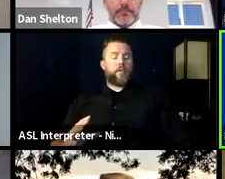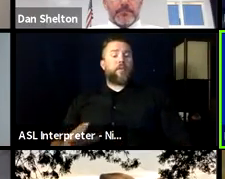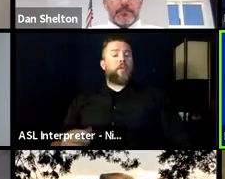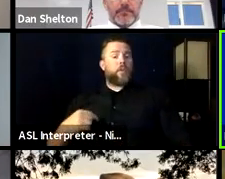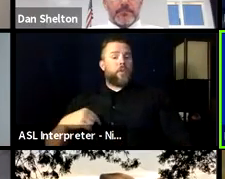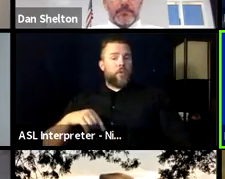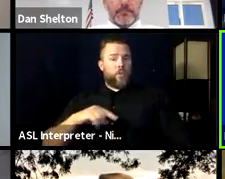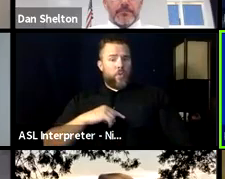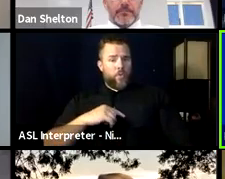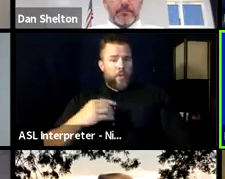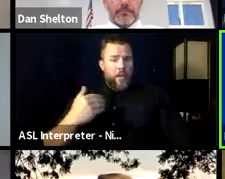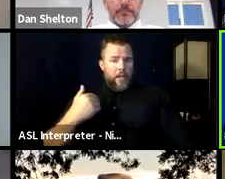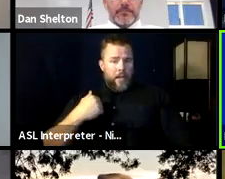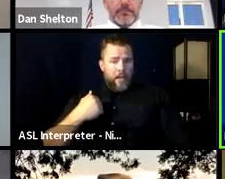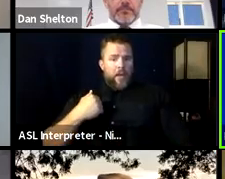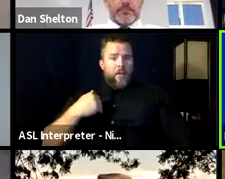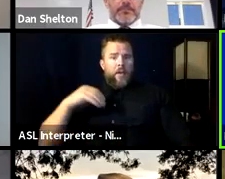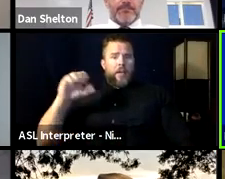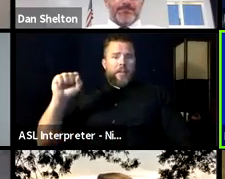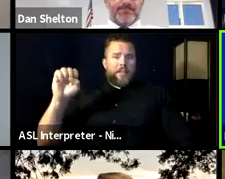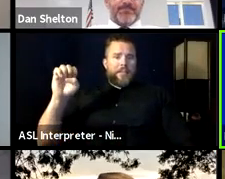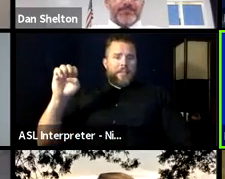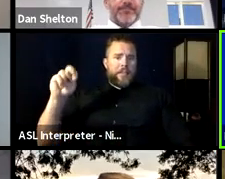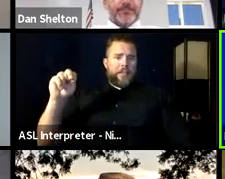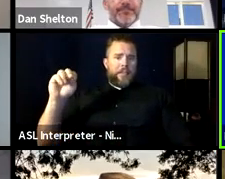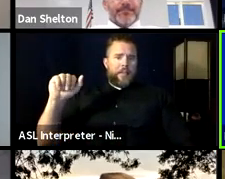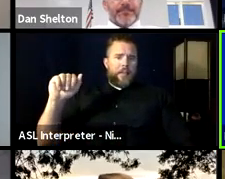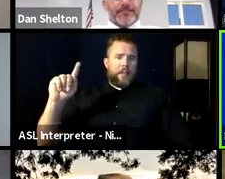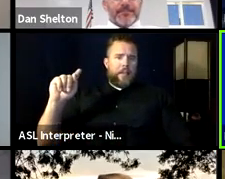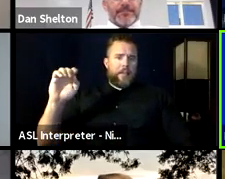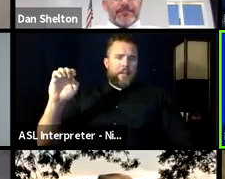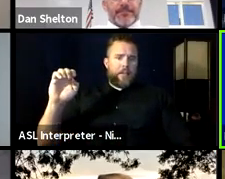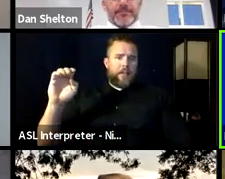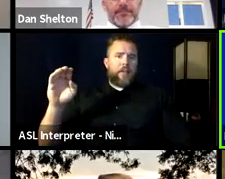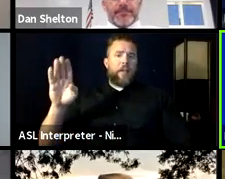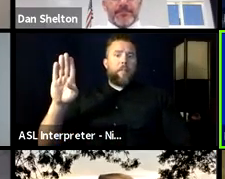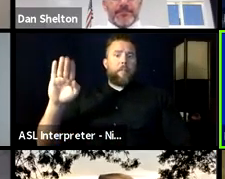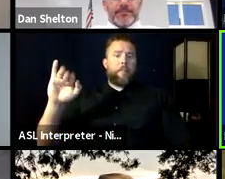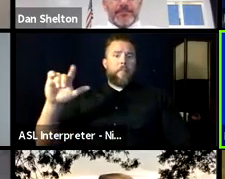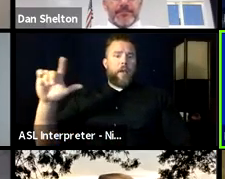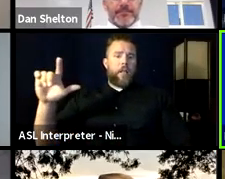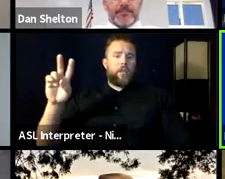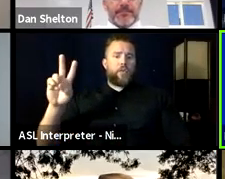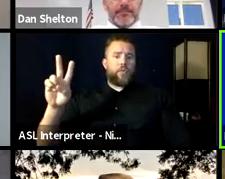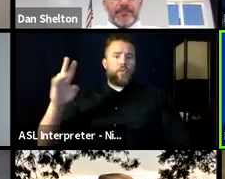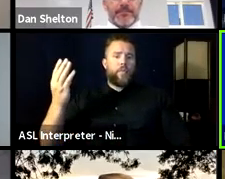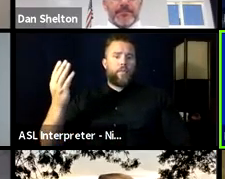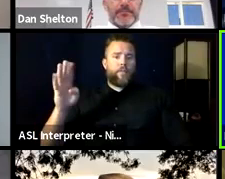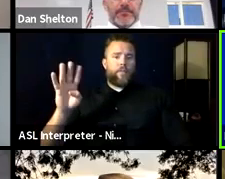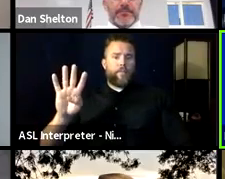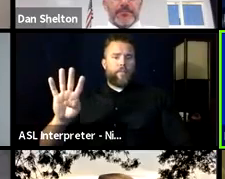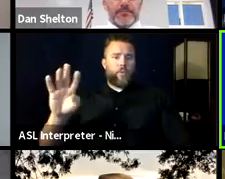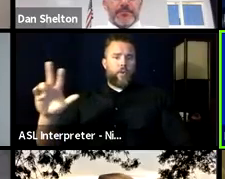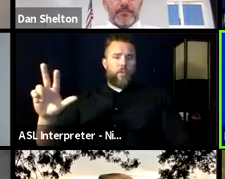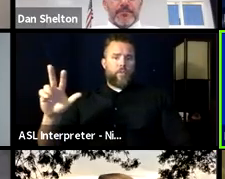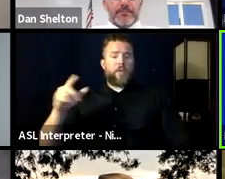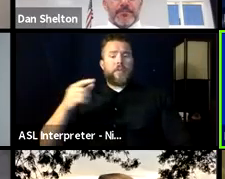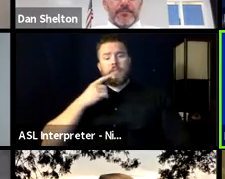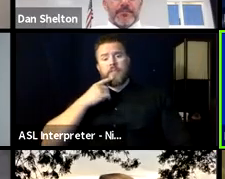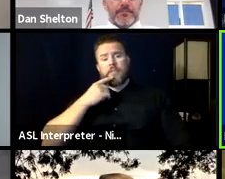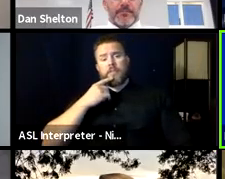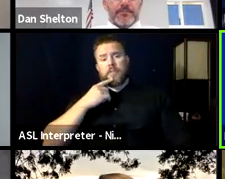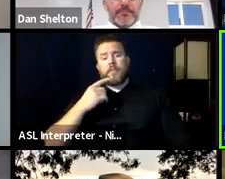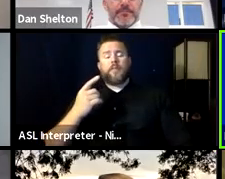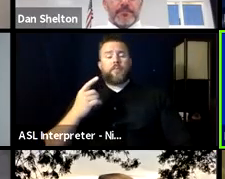a Senate bill that was introduced, Senate Bill 243, that was amended to Senate Supplement